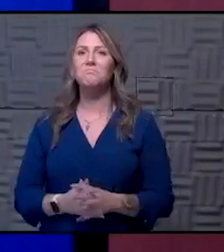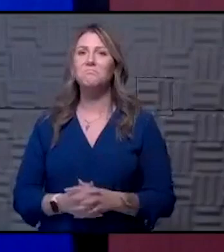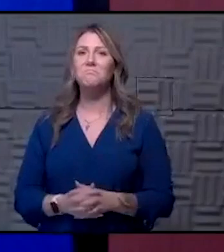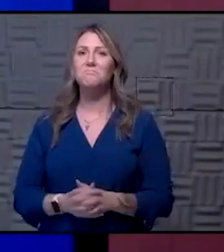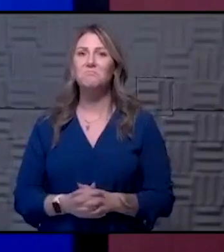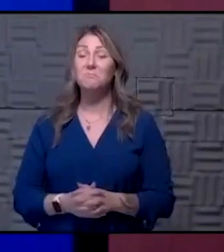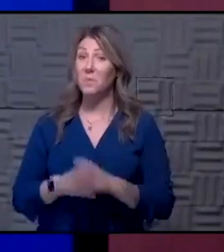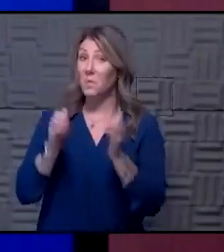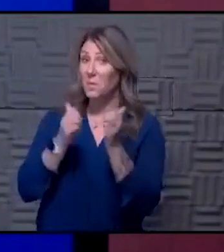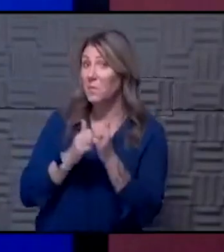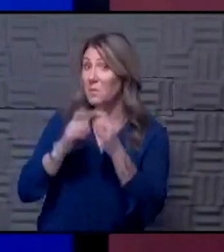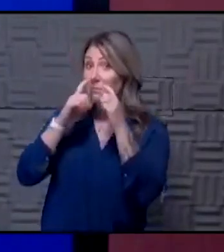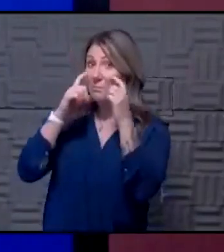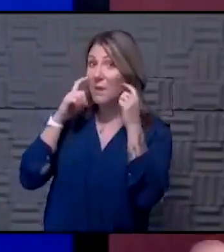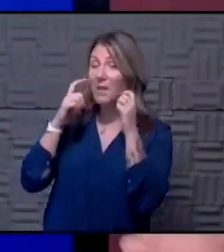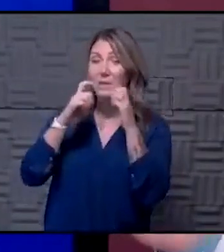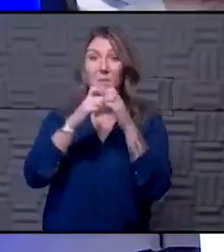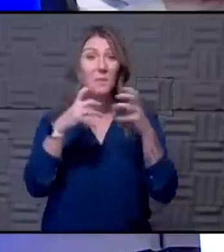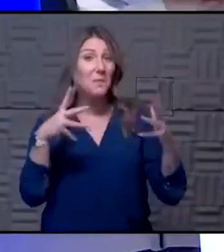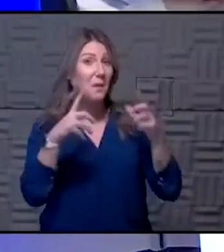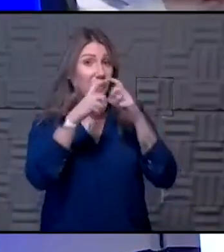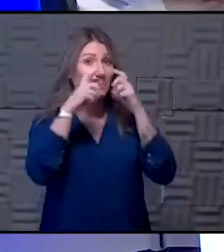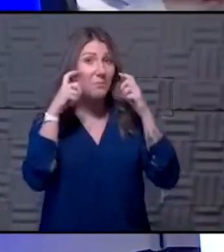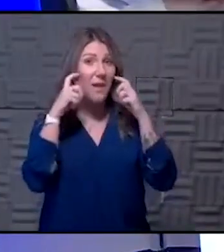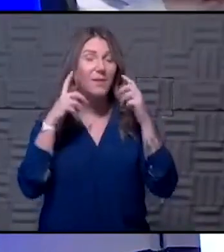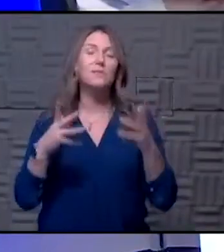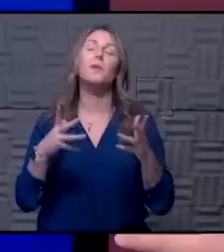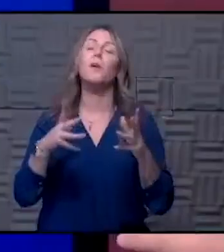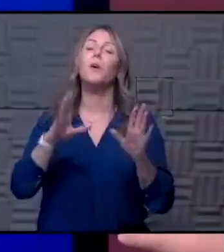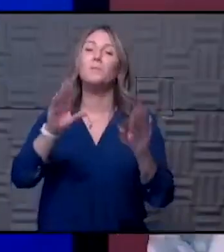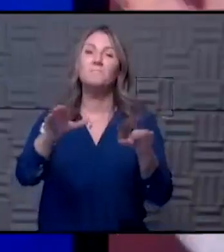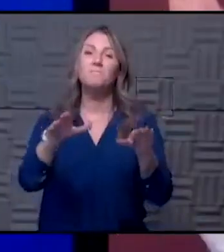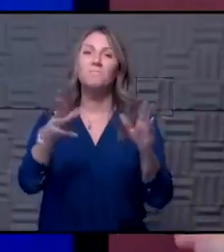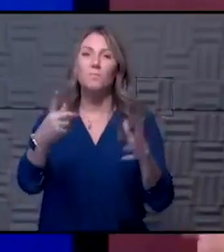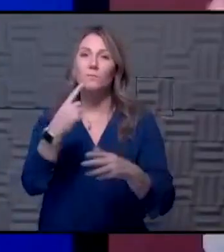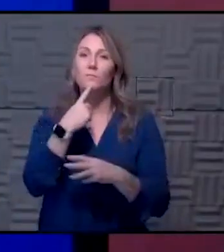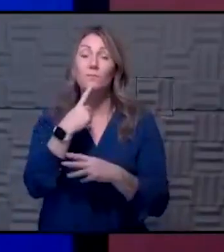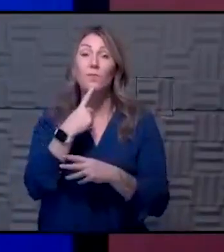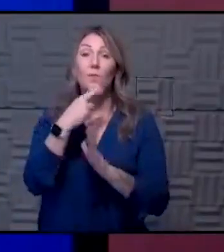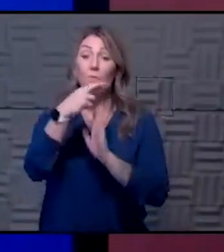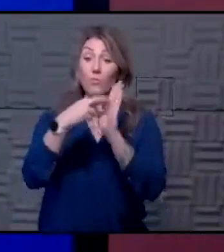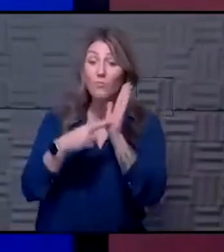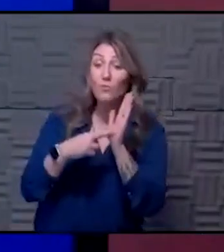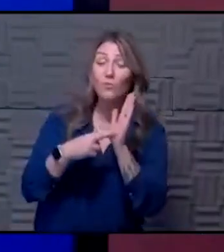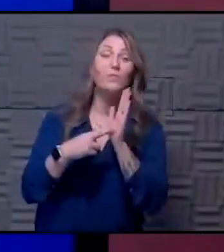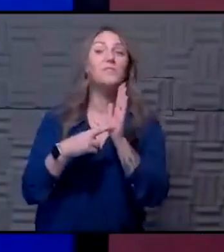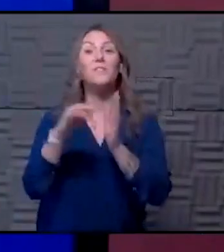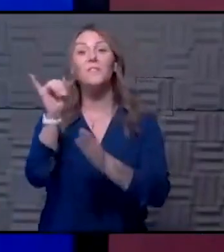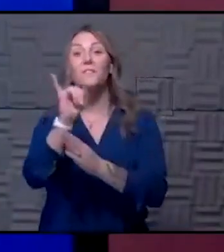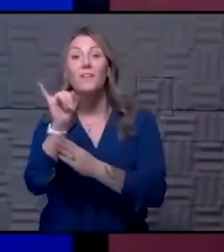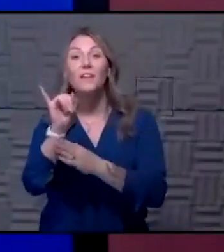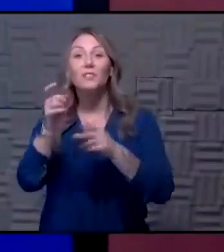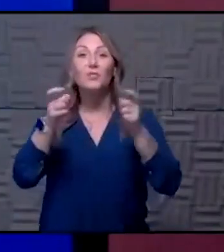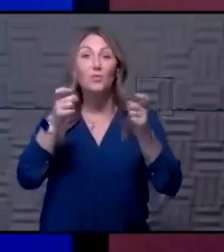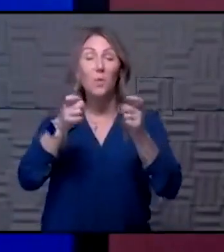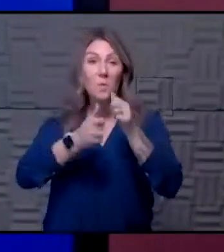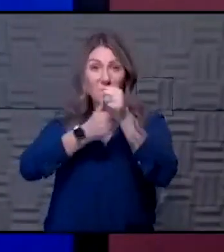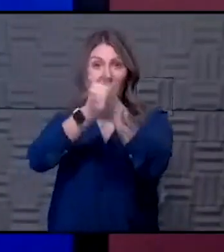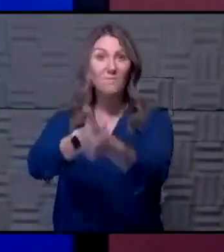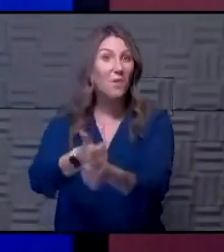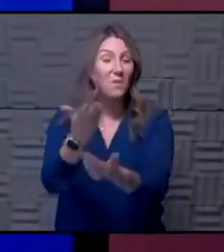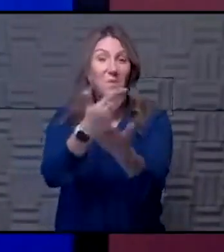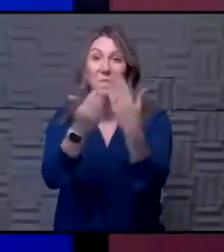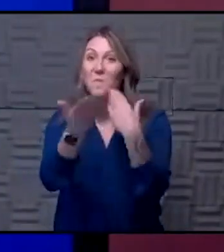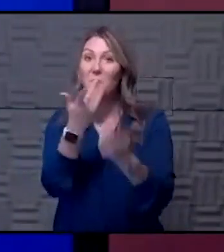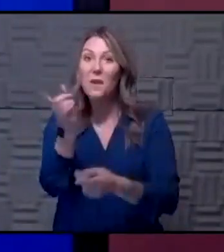Okay, with a mask, without? Well, this is a big question. So here's what I would say. The rules of infection control travel with you wherever you